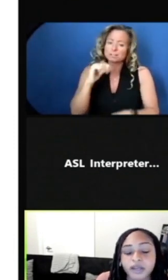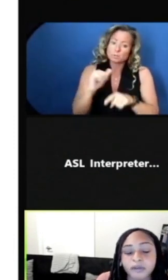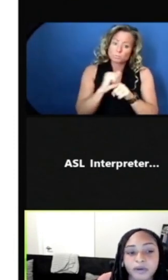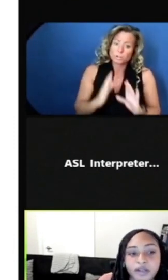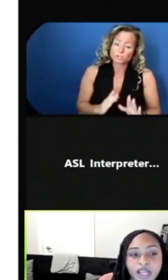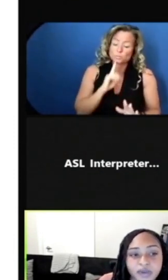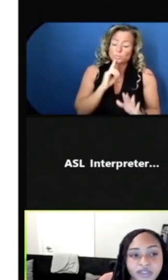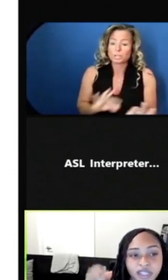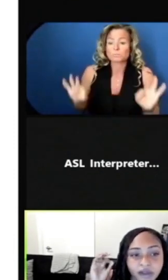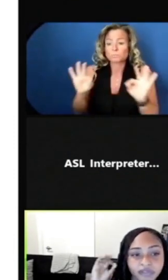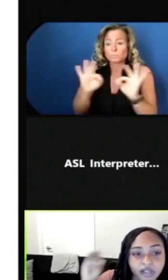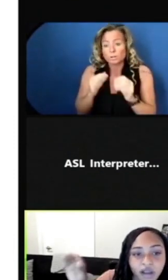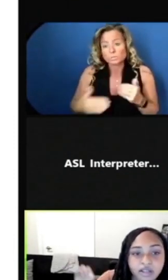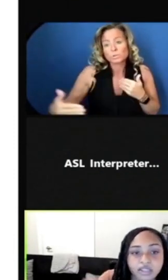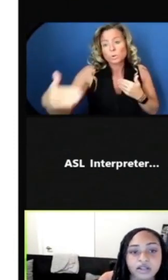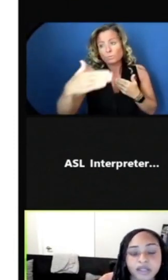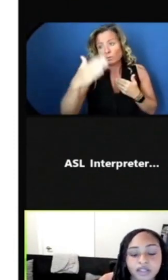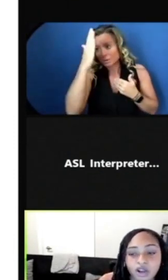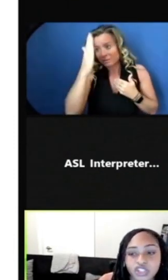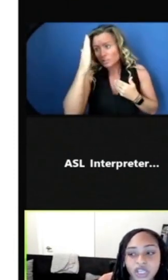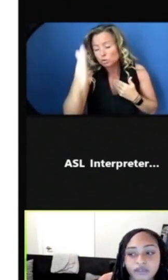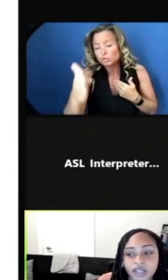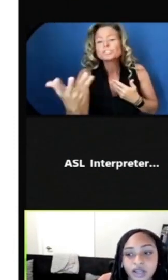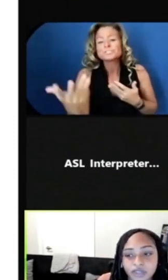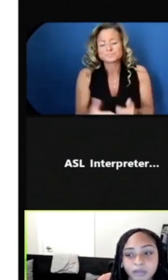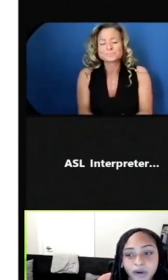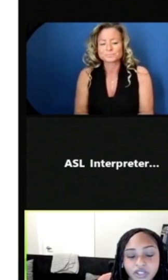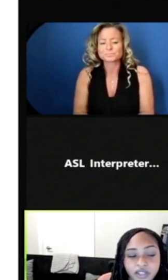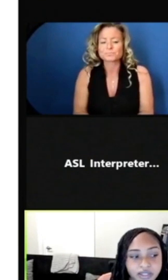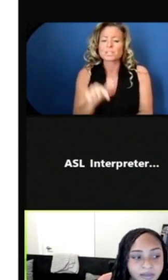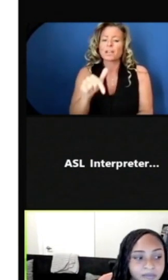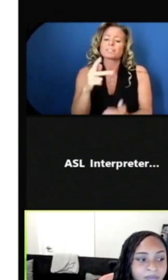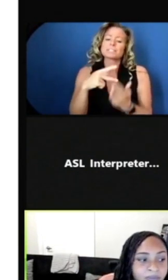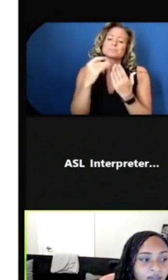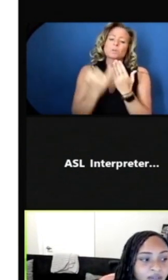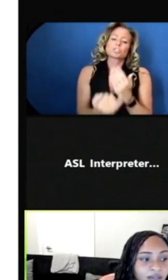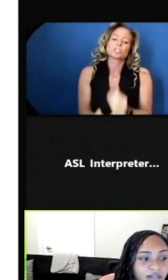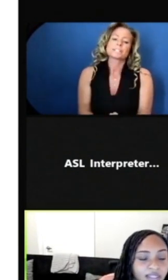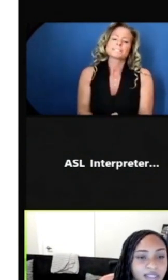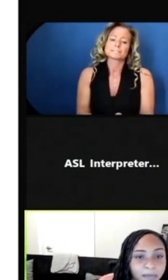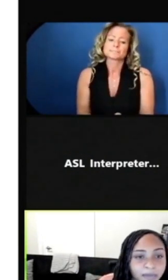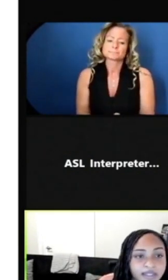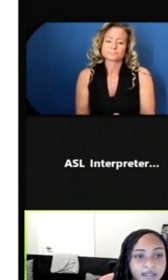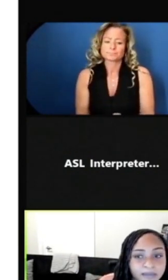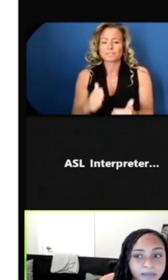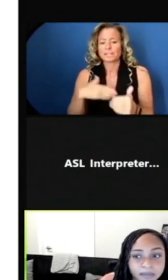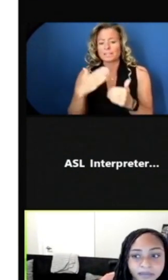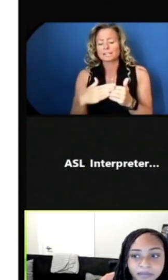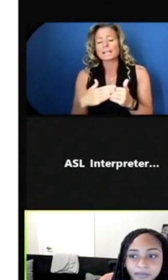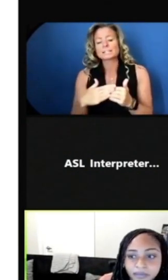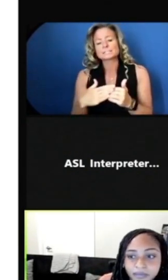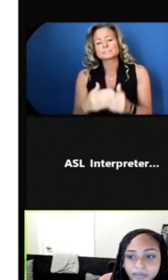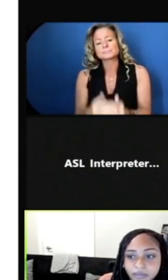be very important as we think about the long-term and the longevity of these projects. Next slide, please.